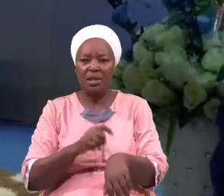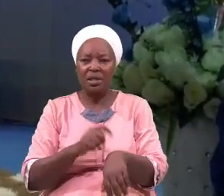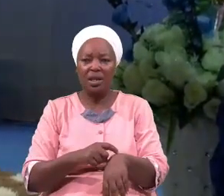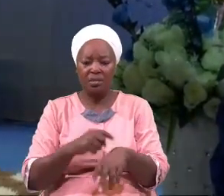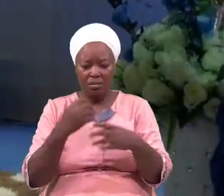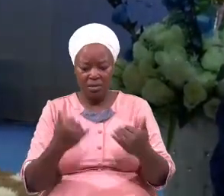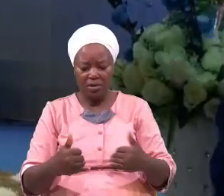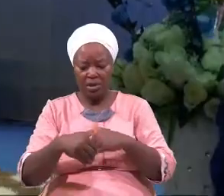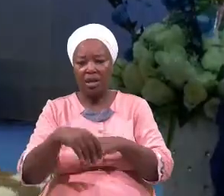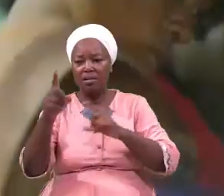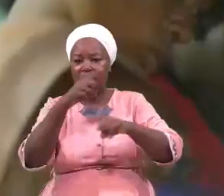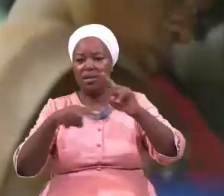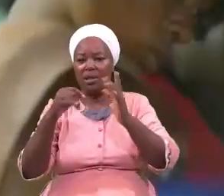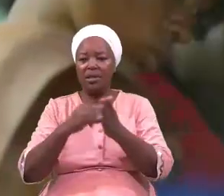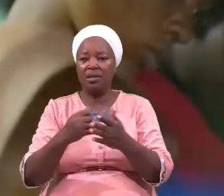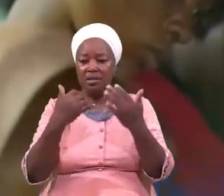Tonight, I trust him.